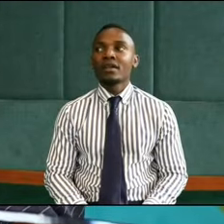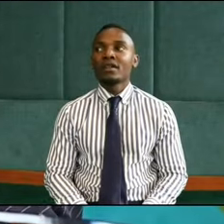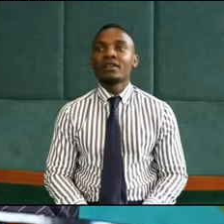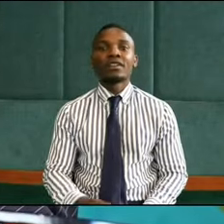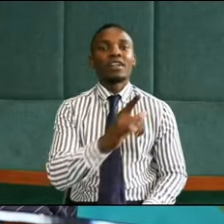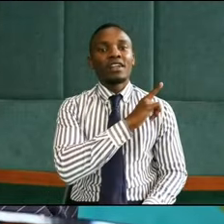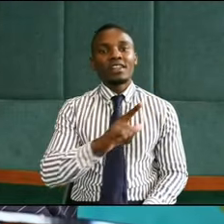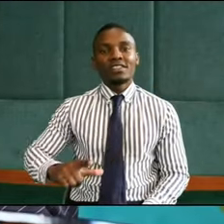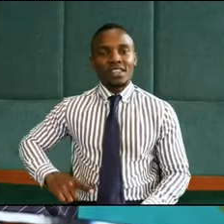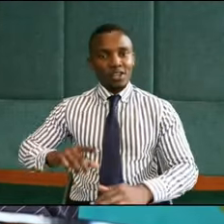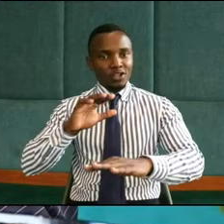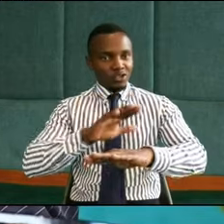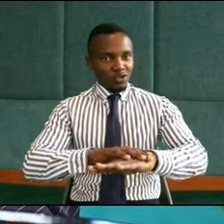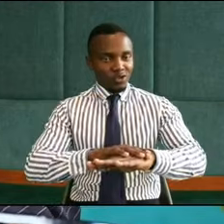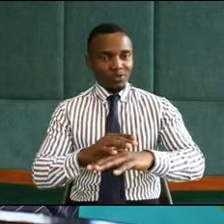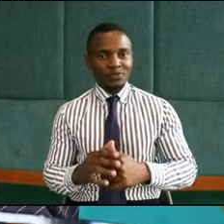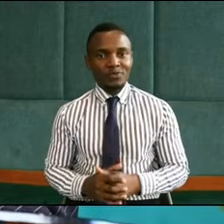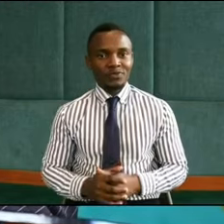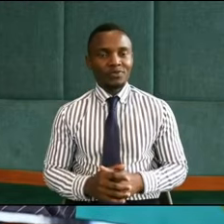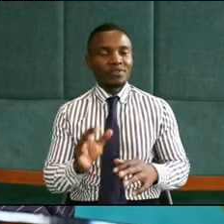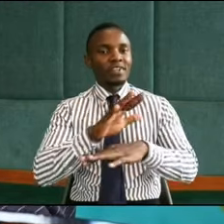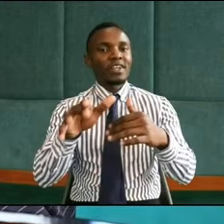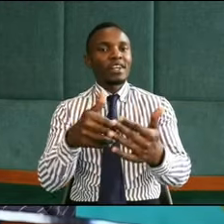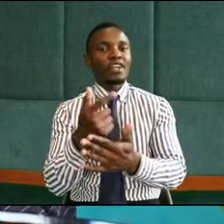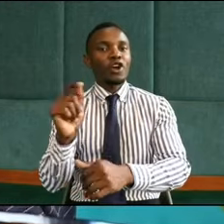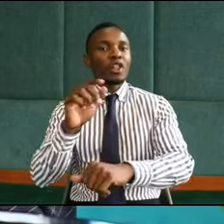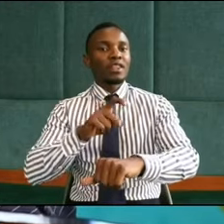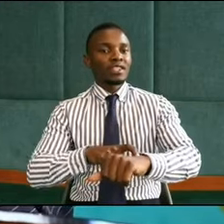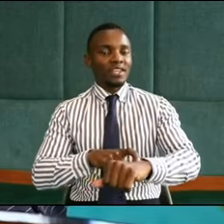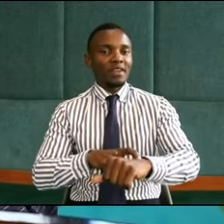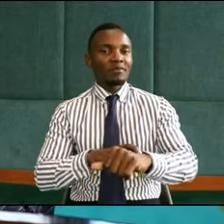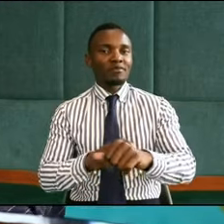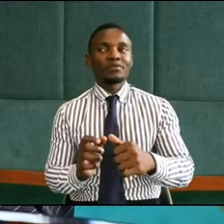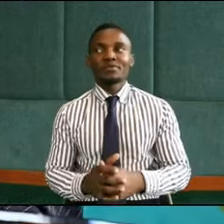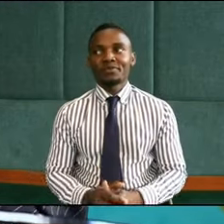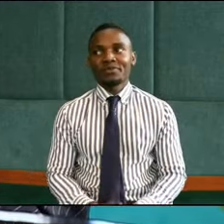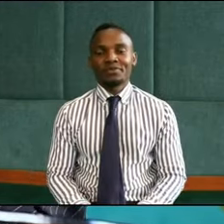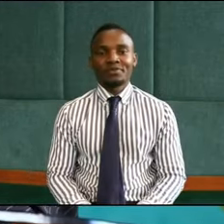Amen. The Lord is good. And all the time.